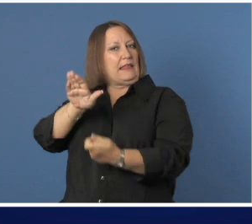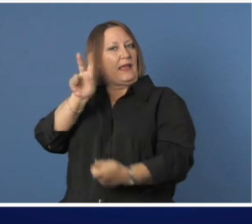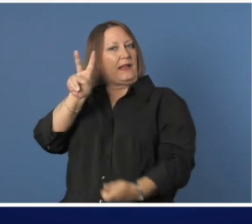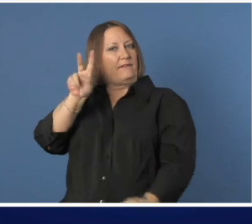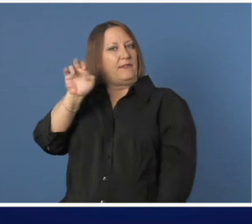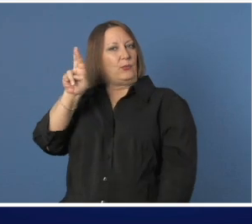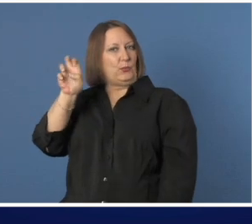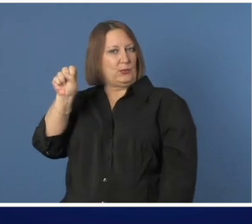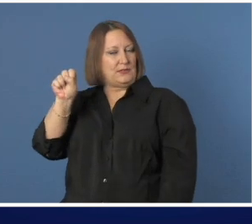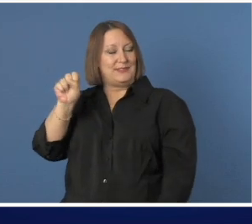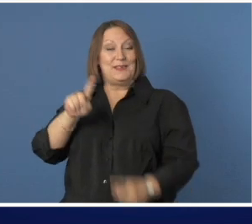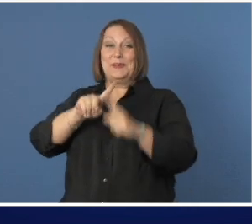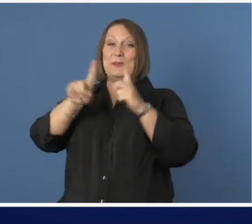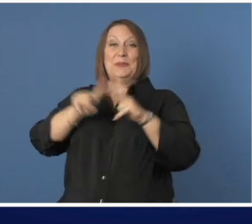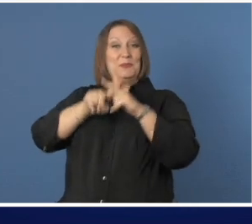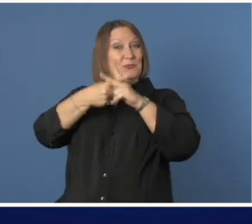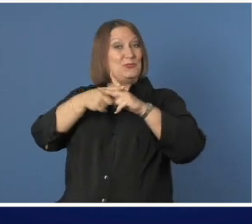of a pandemic